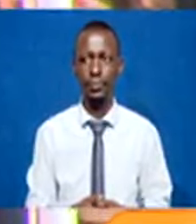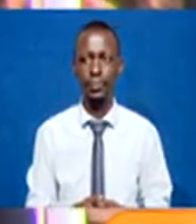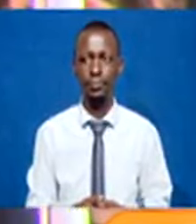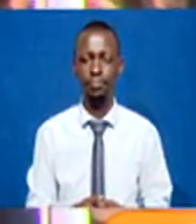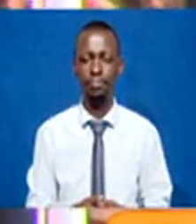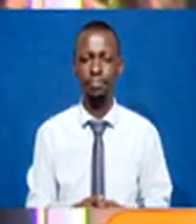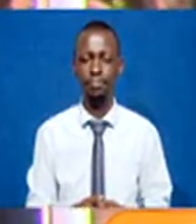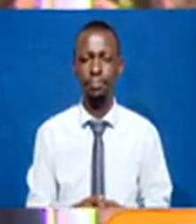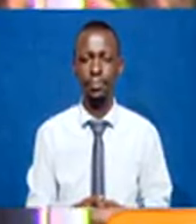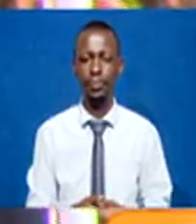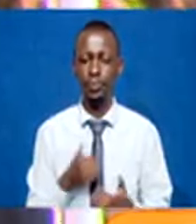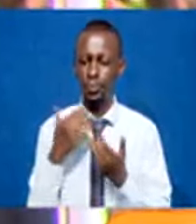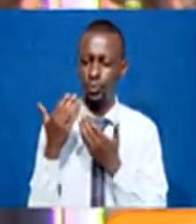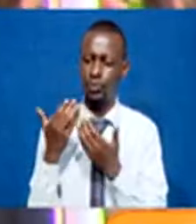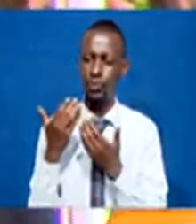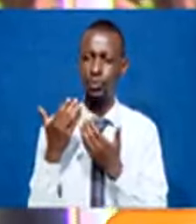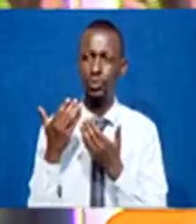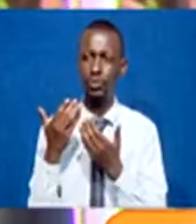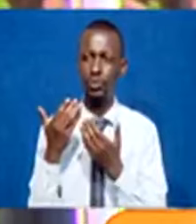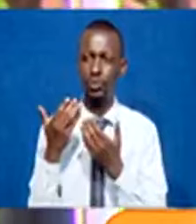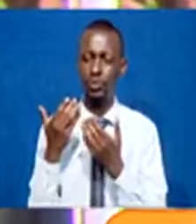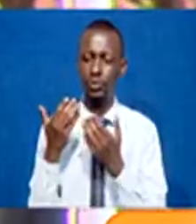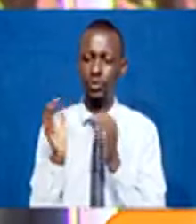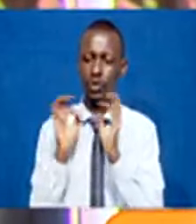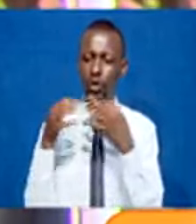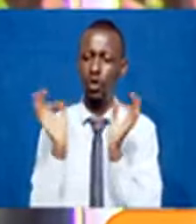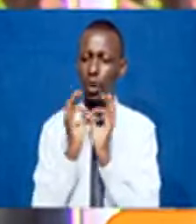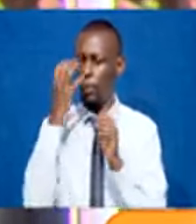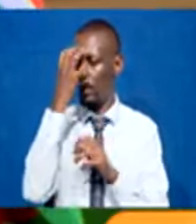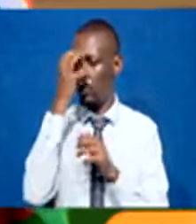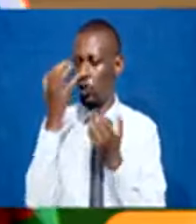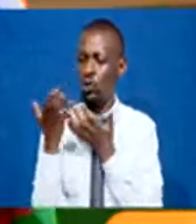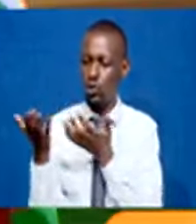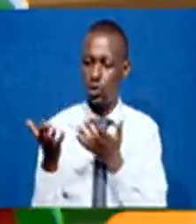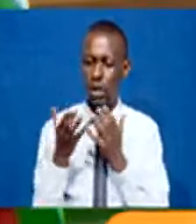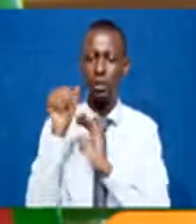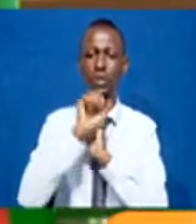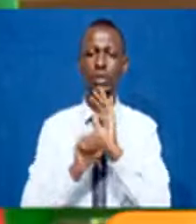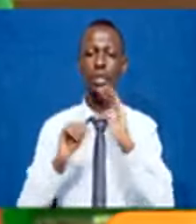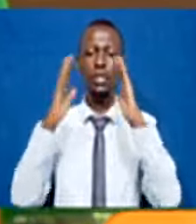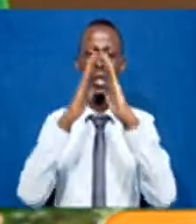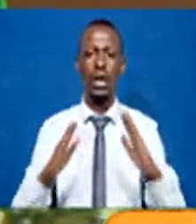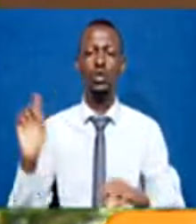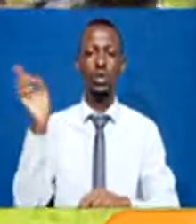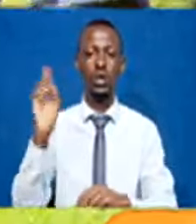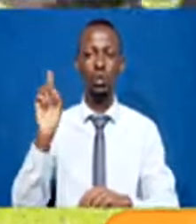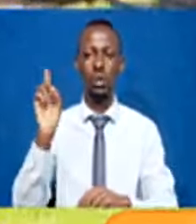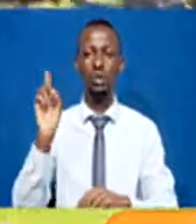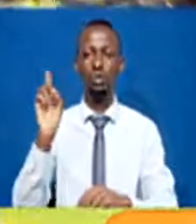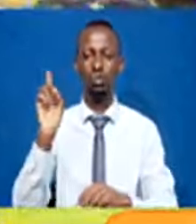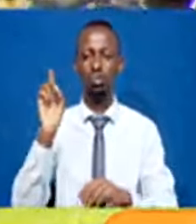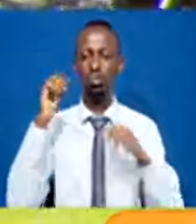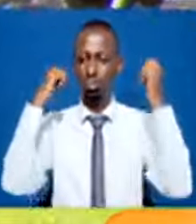The visitors were received by the First Family at State House Nairobi, where a guard of honor was mounted by the